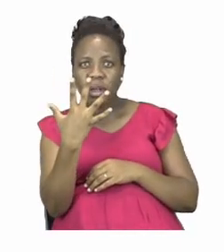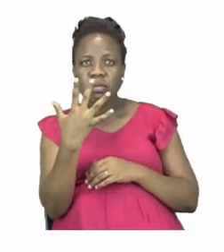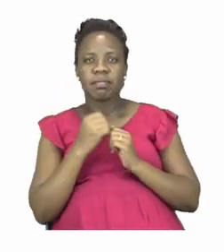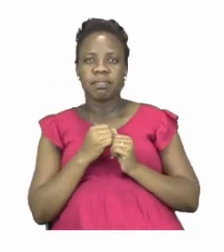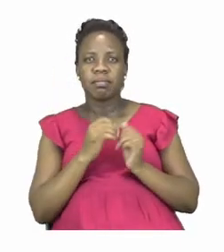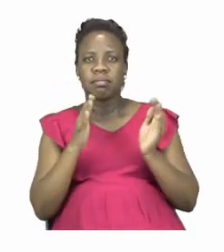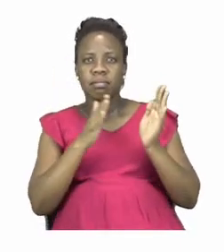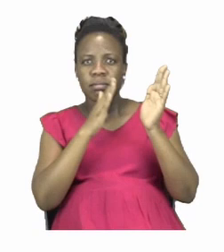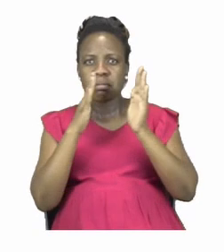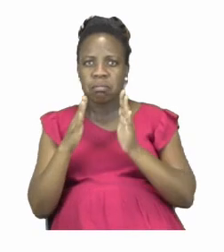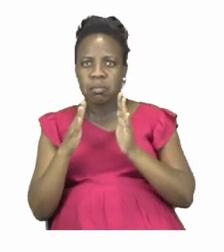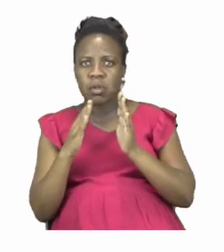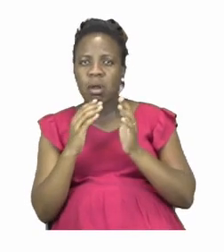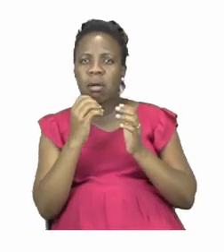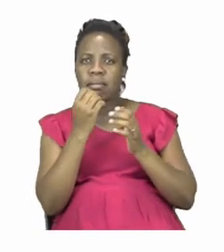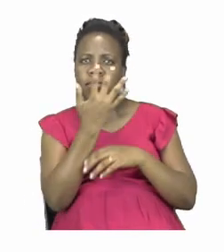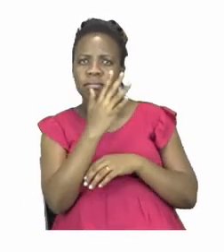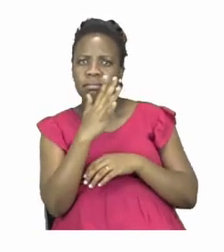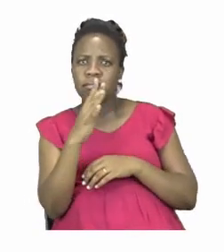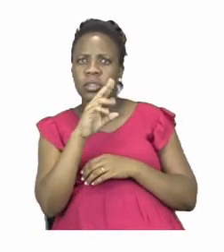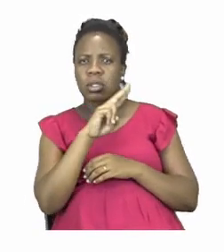many halfmoons were planted?